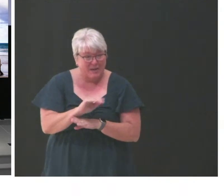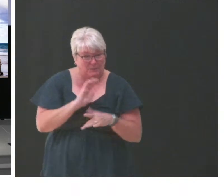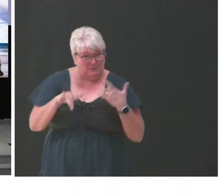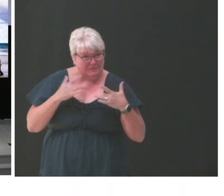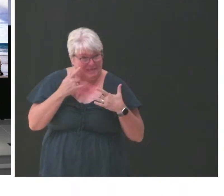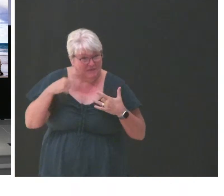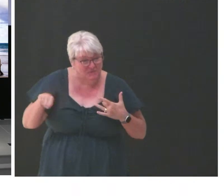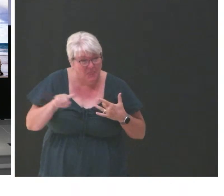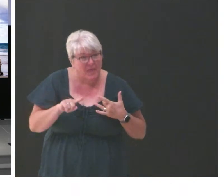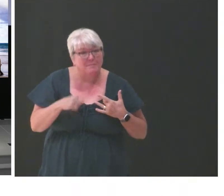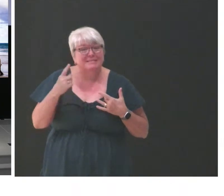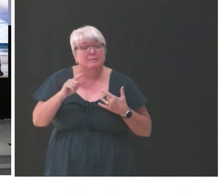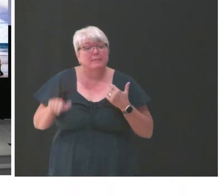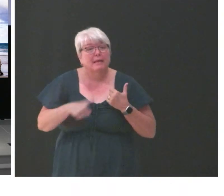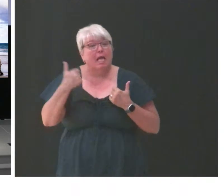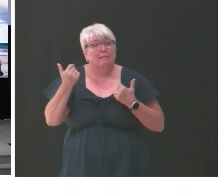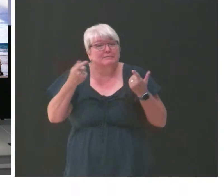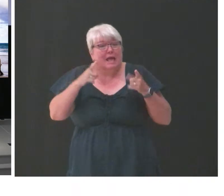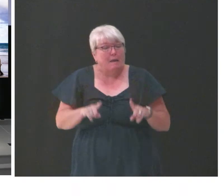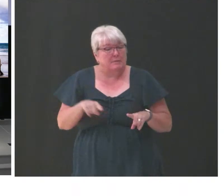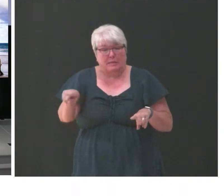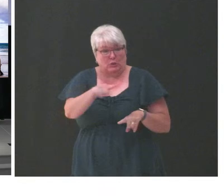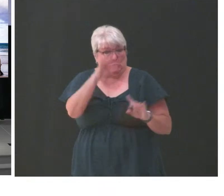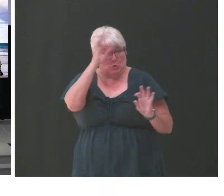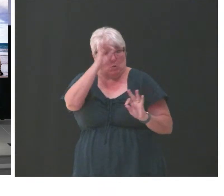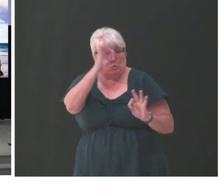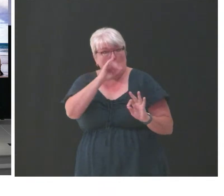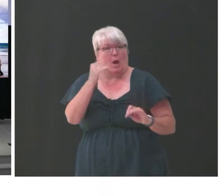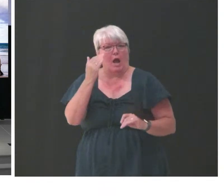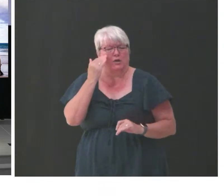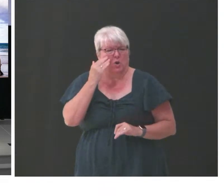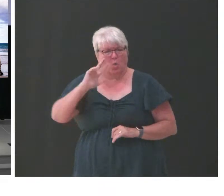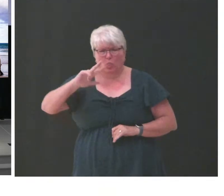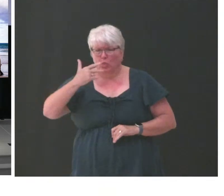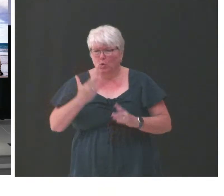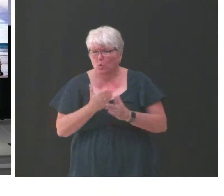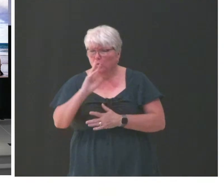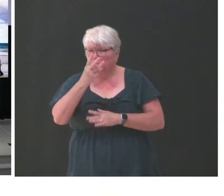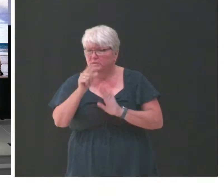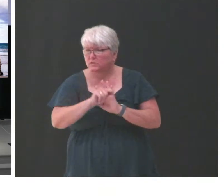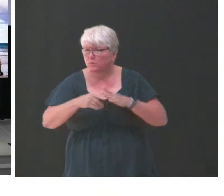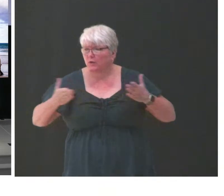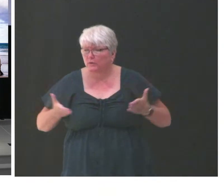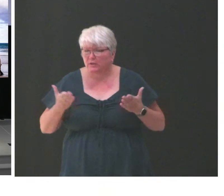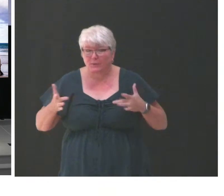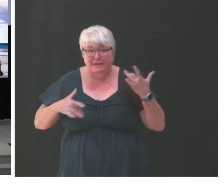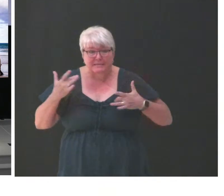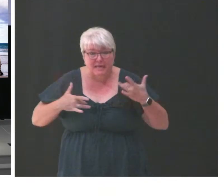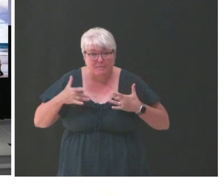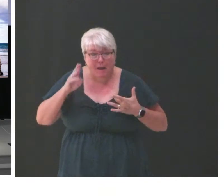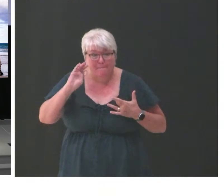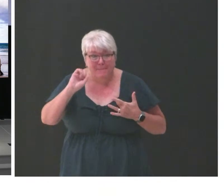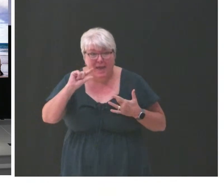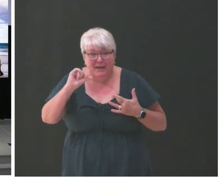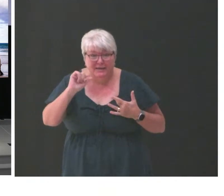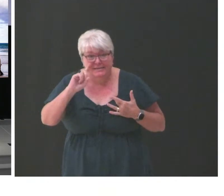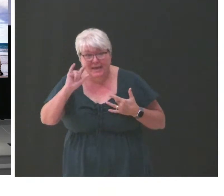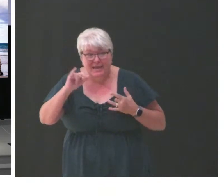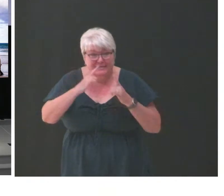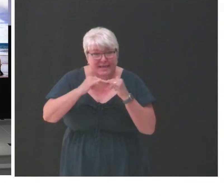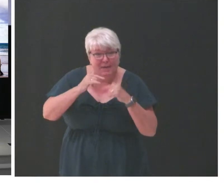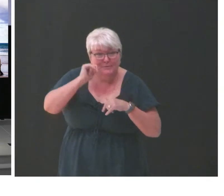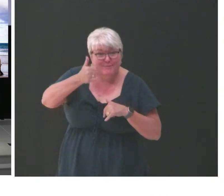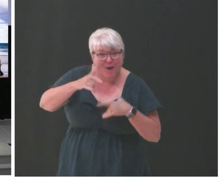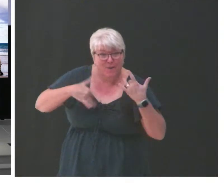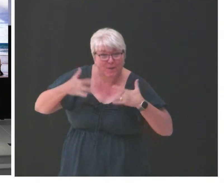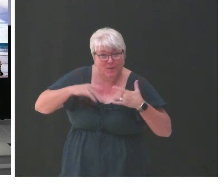for them. And there's something else happening that you may not know about. Are there any 3rd through 6th graders in here this morning that are excited about Mega Days tomorrow?